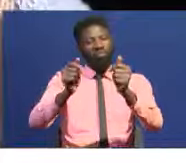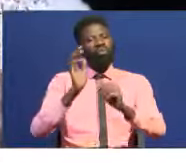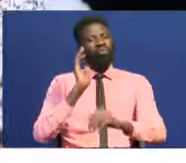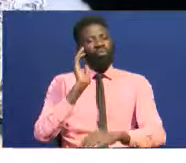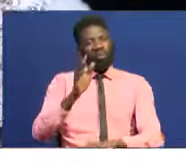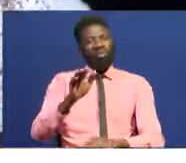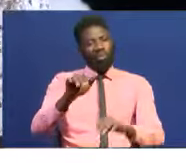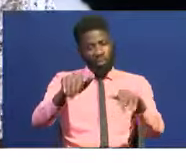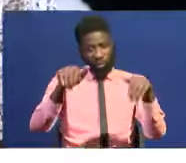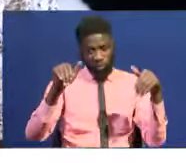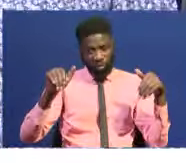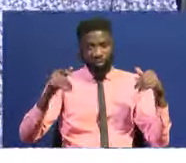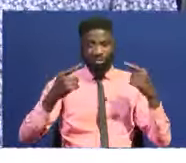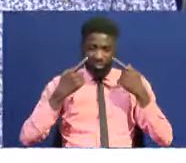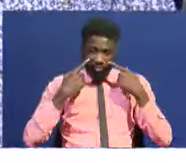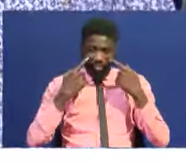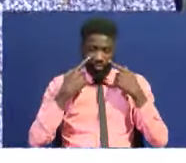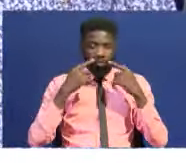Just watch this space.